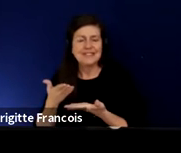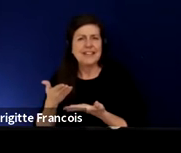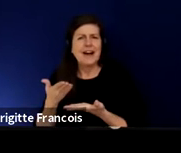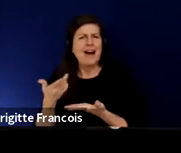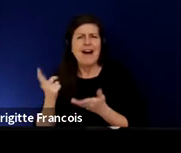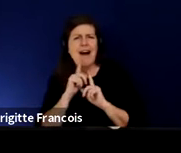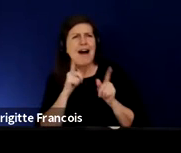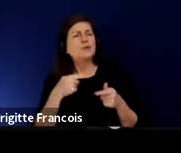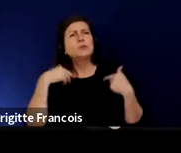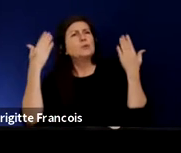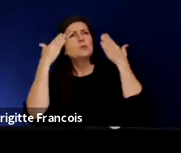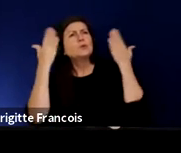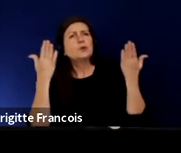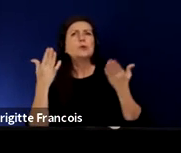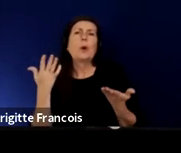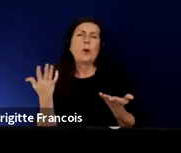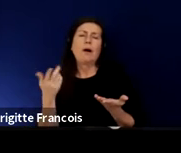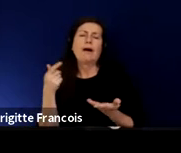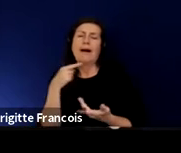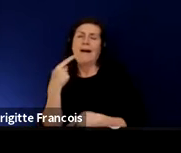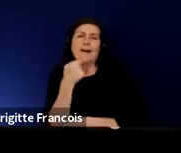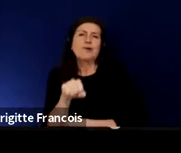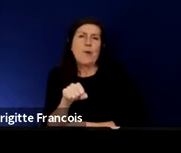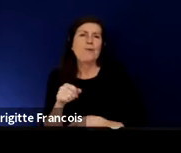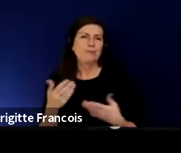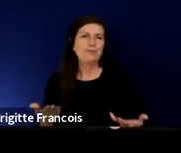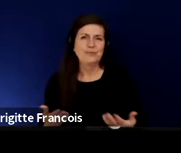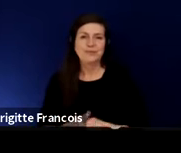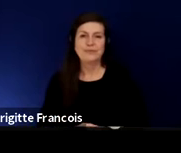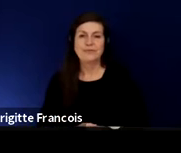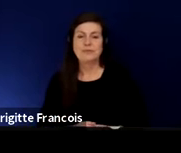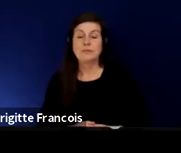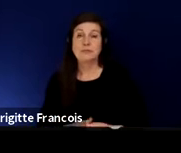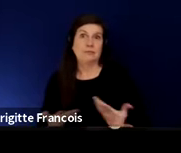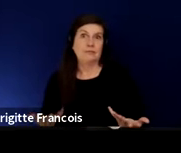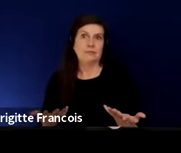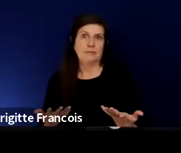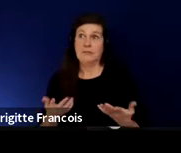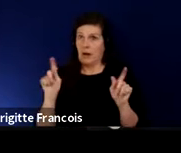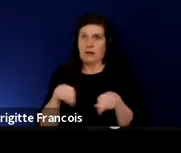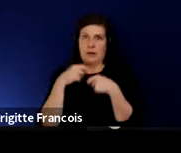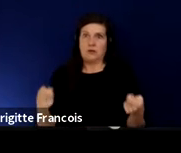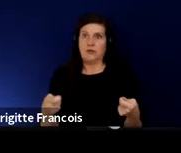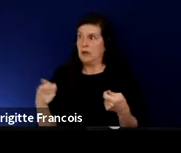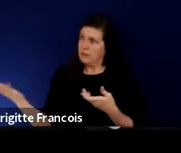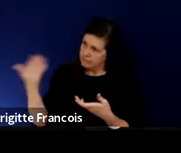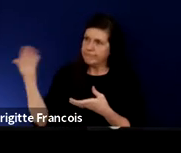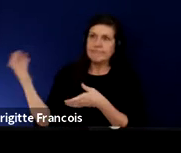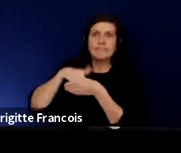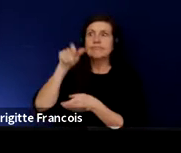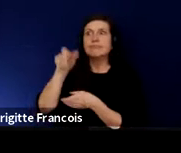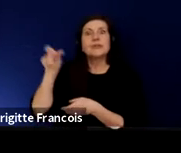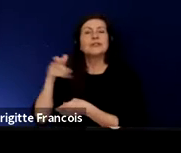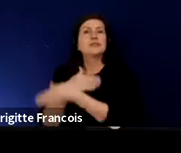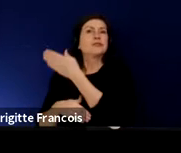that, sorry, that it's so natural to involve people with disabilities so that they always do